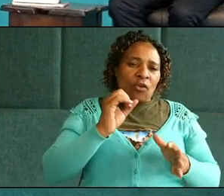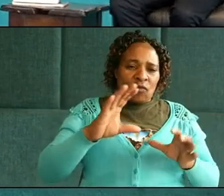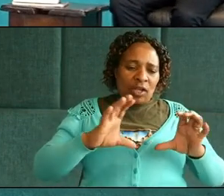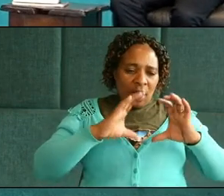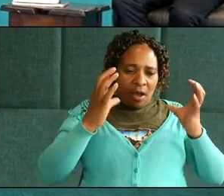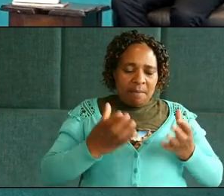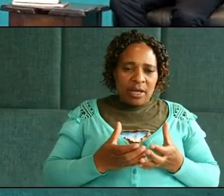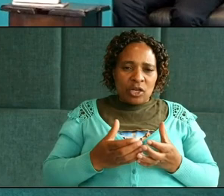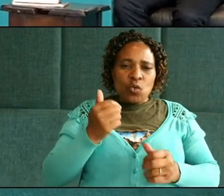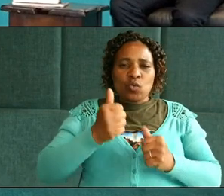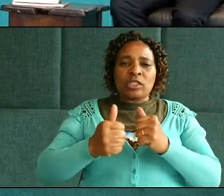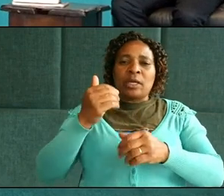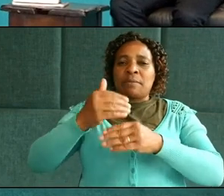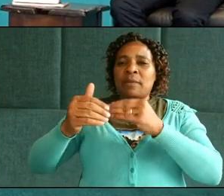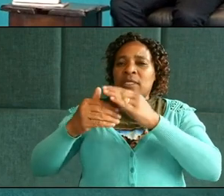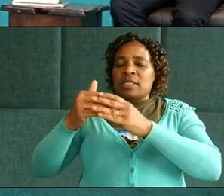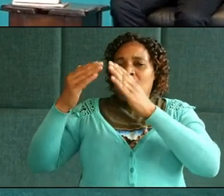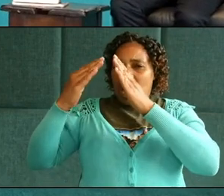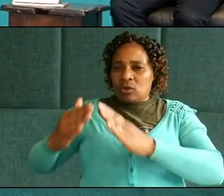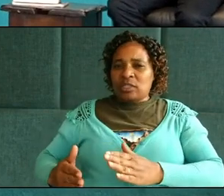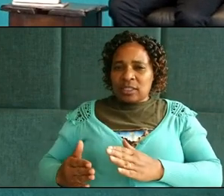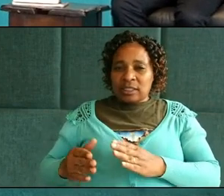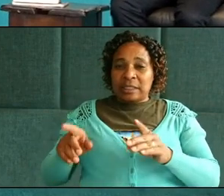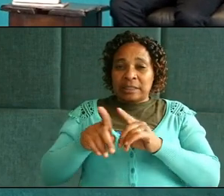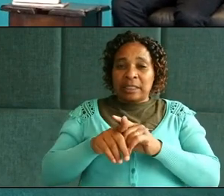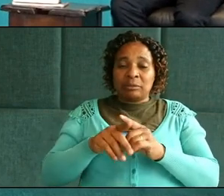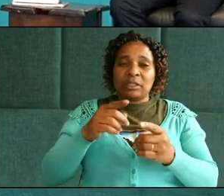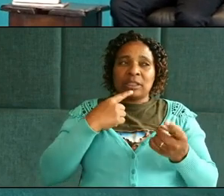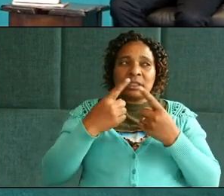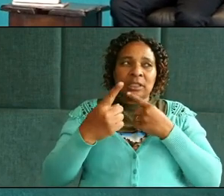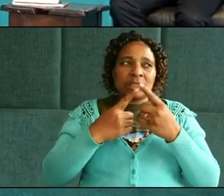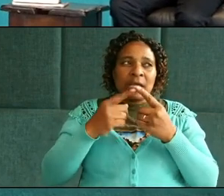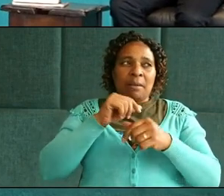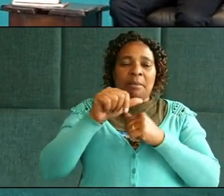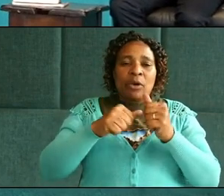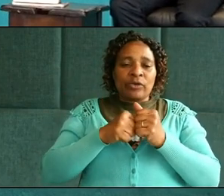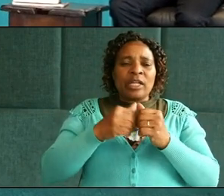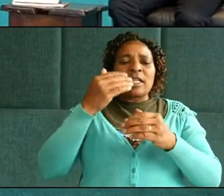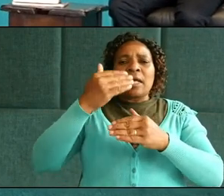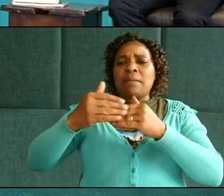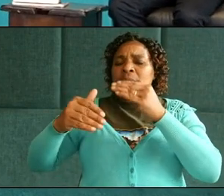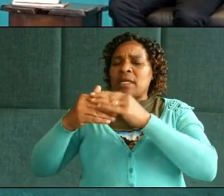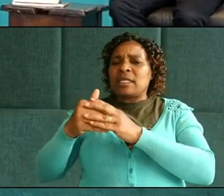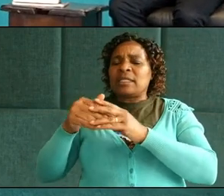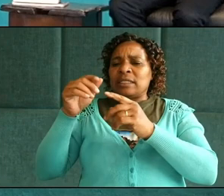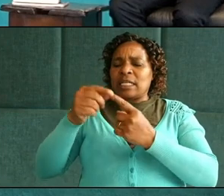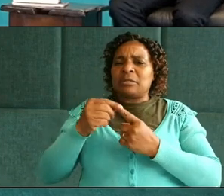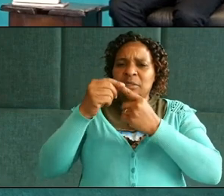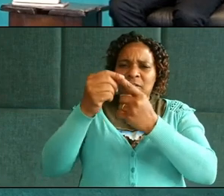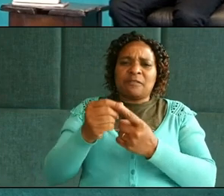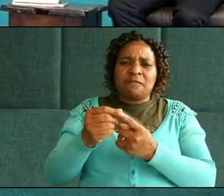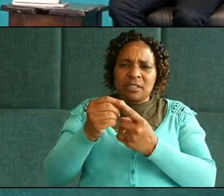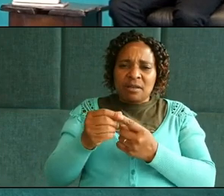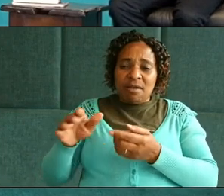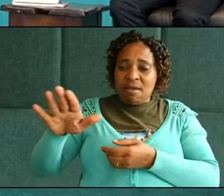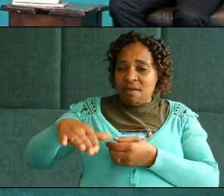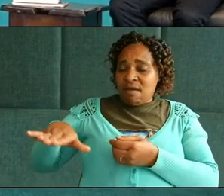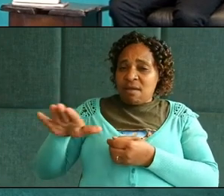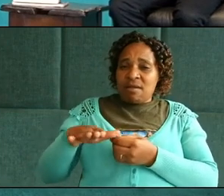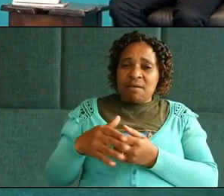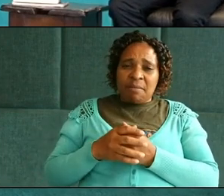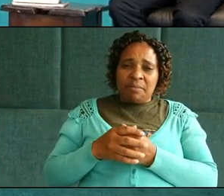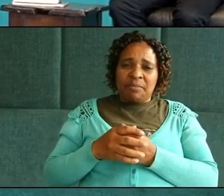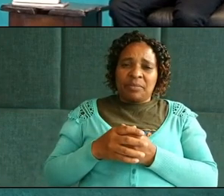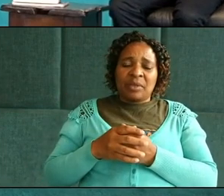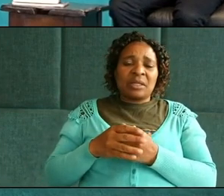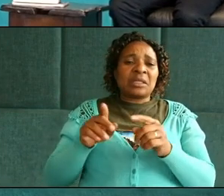company which builds houses, just as Sid says. And then they build it in a specific area. So like the